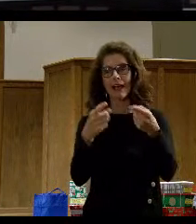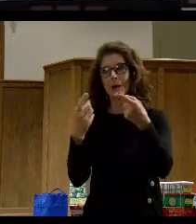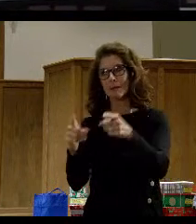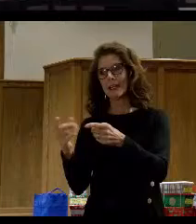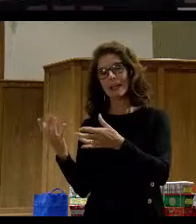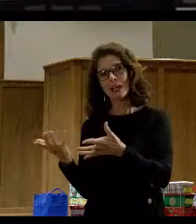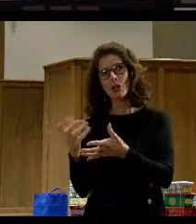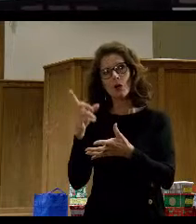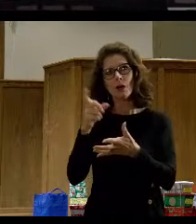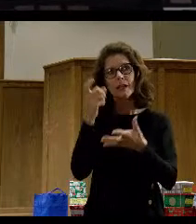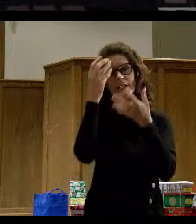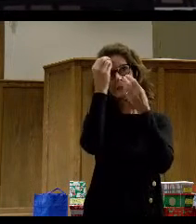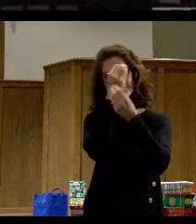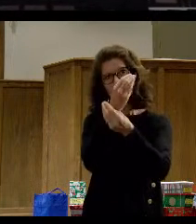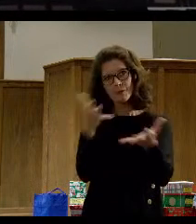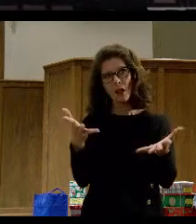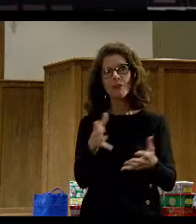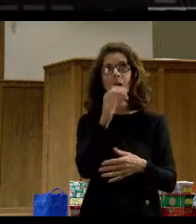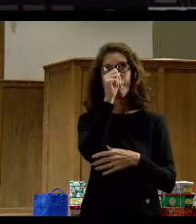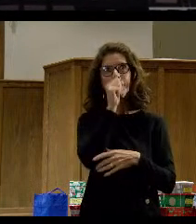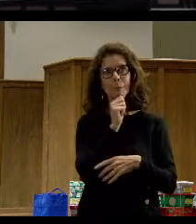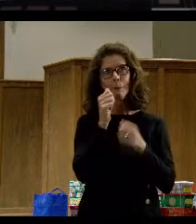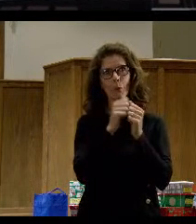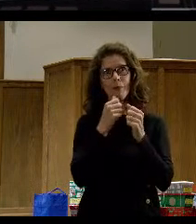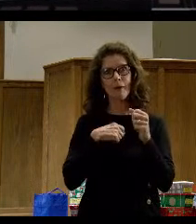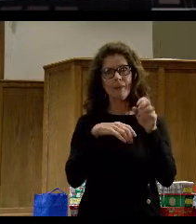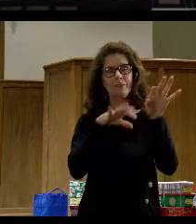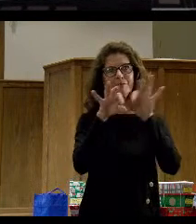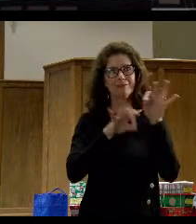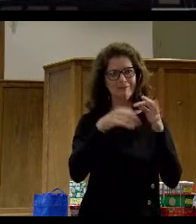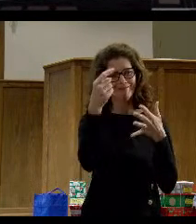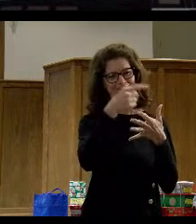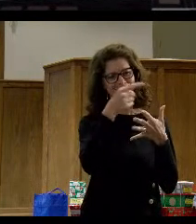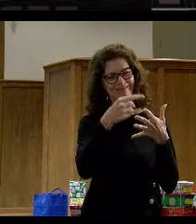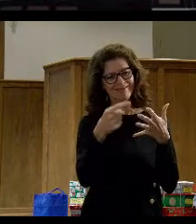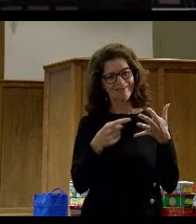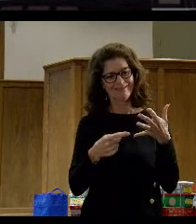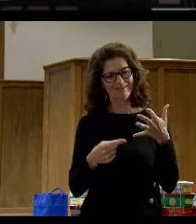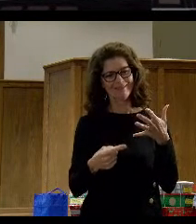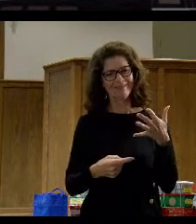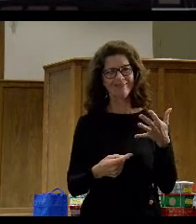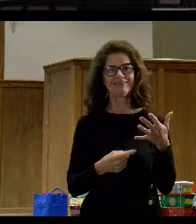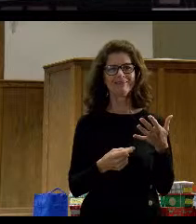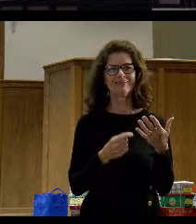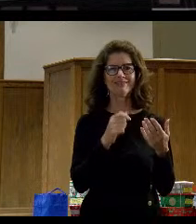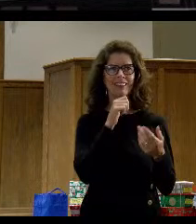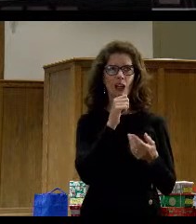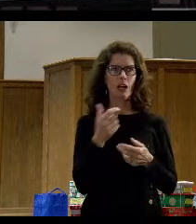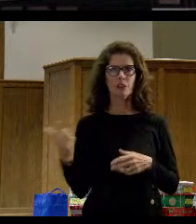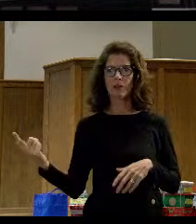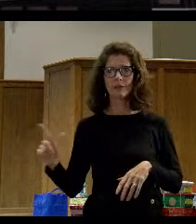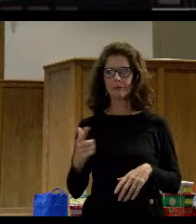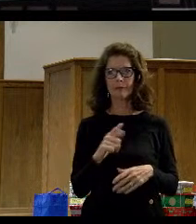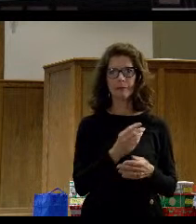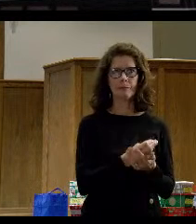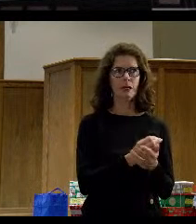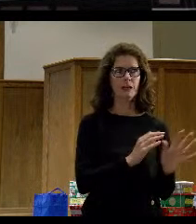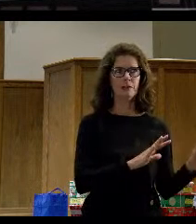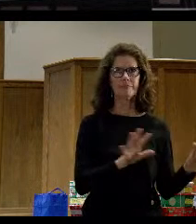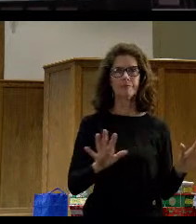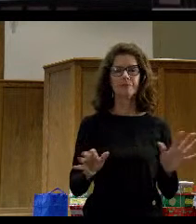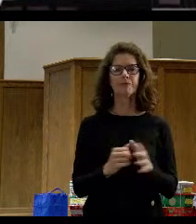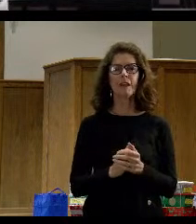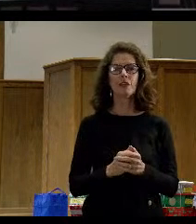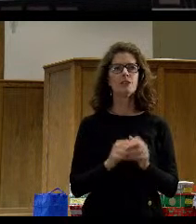me here as we leap into that. Usually right now we'd be passing our collection trays. As you know, we're not doing that right now, so you can continue to